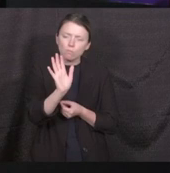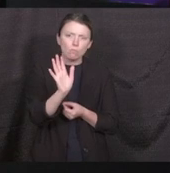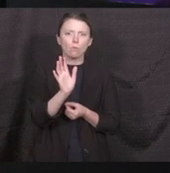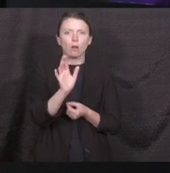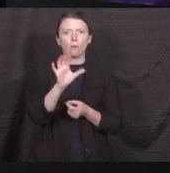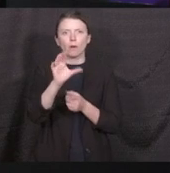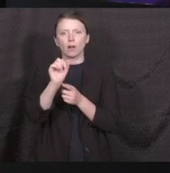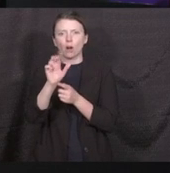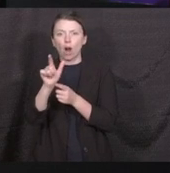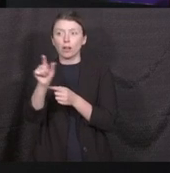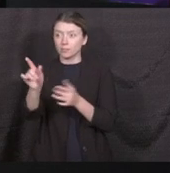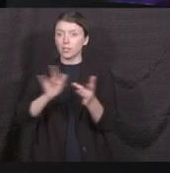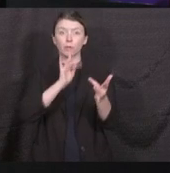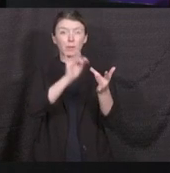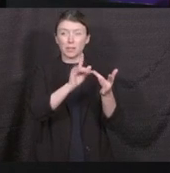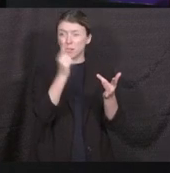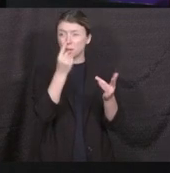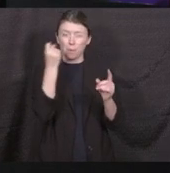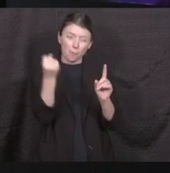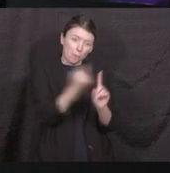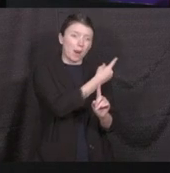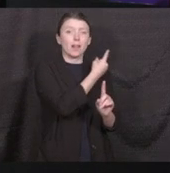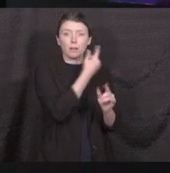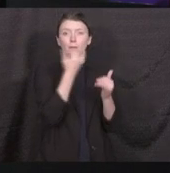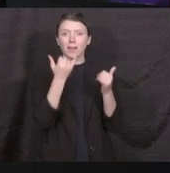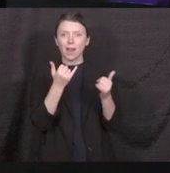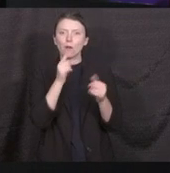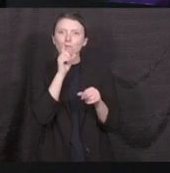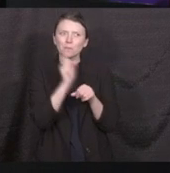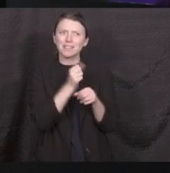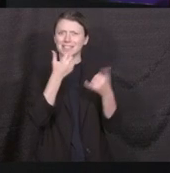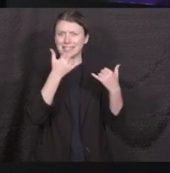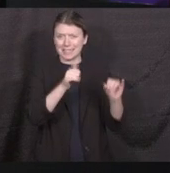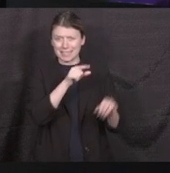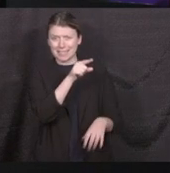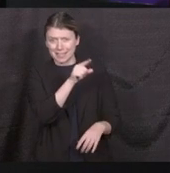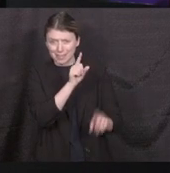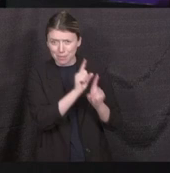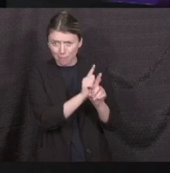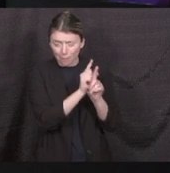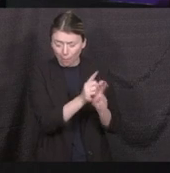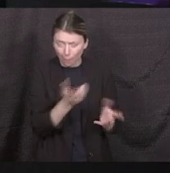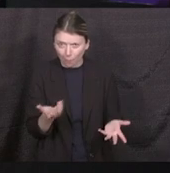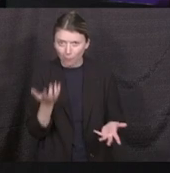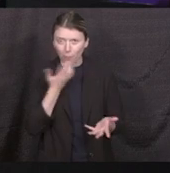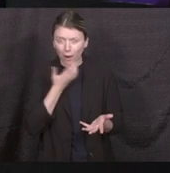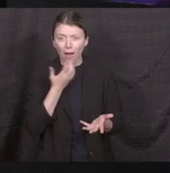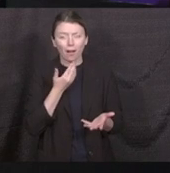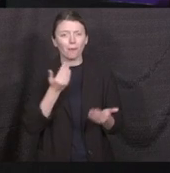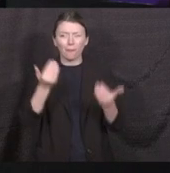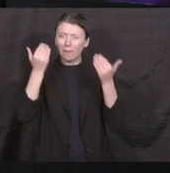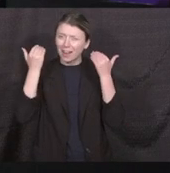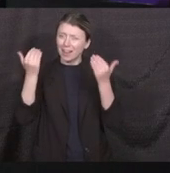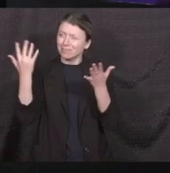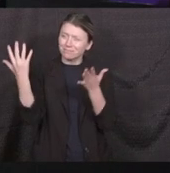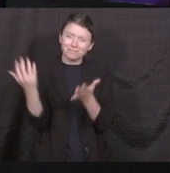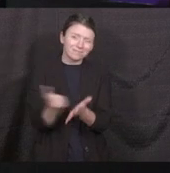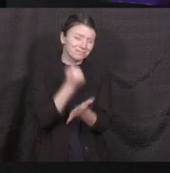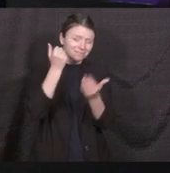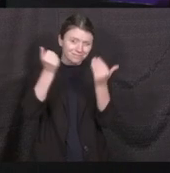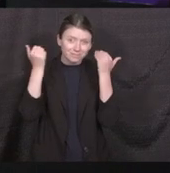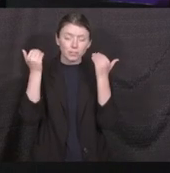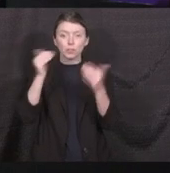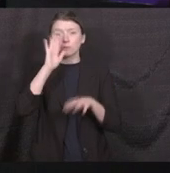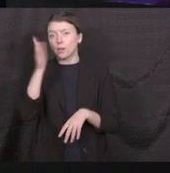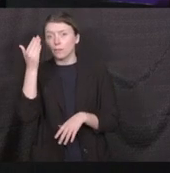said he reached out randomly to someone and they're now still his mentor, you just never know. Take the shots that you can take, and you never know where they're